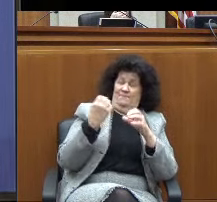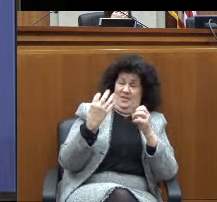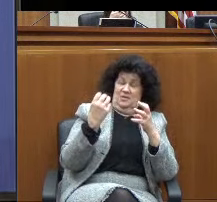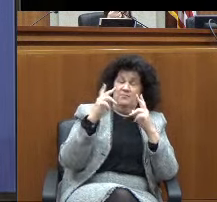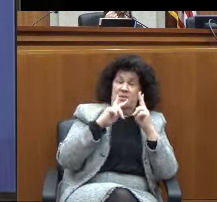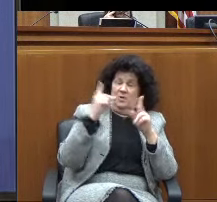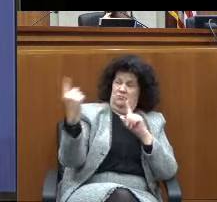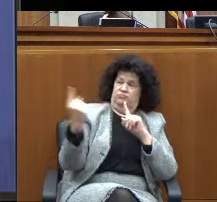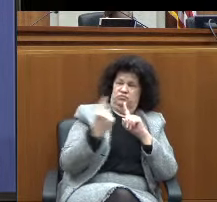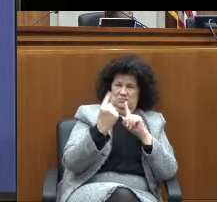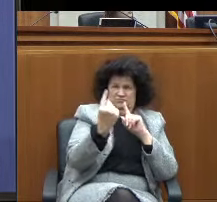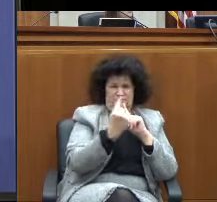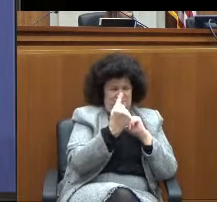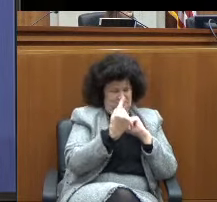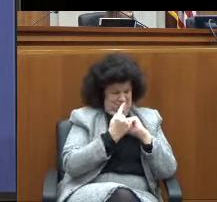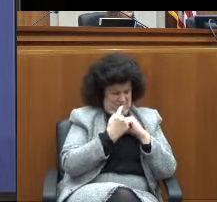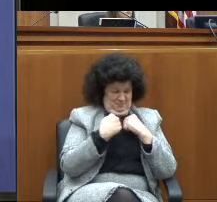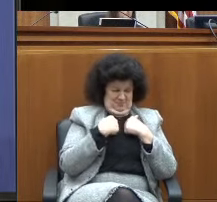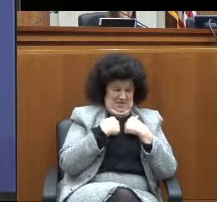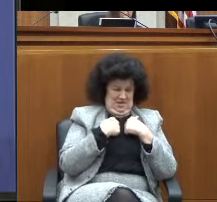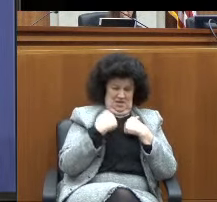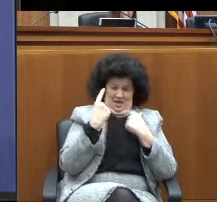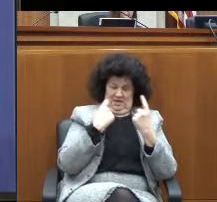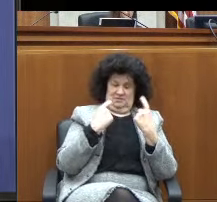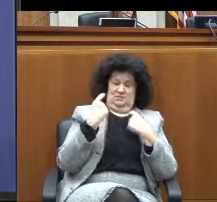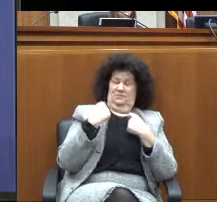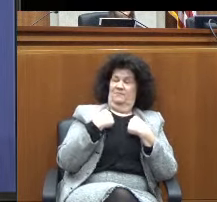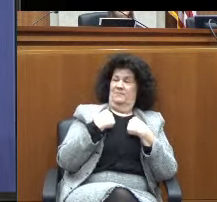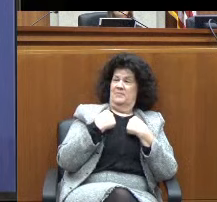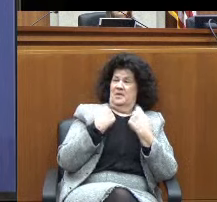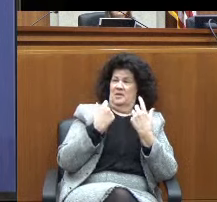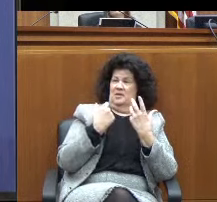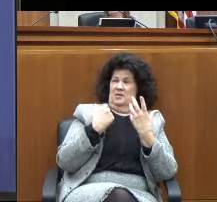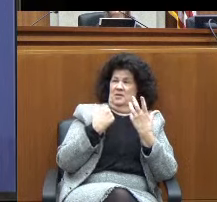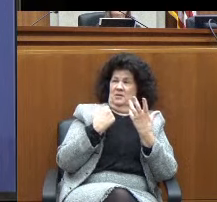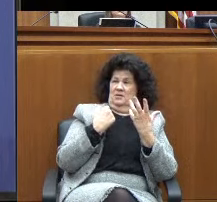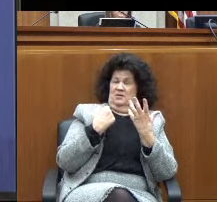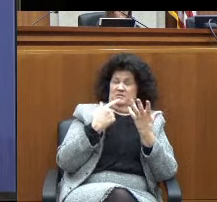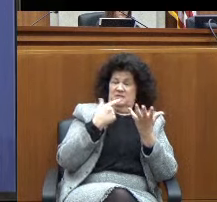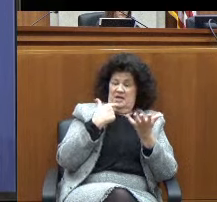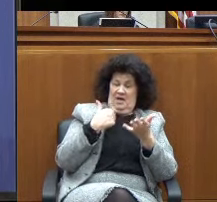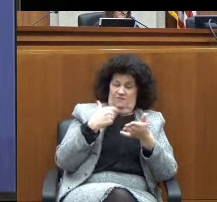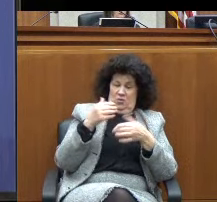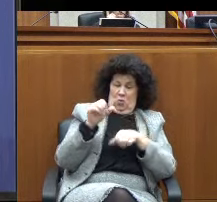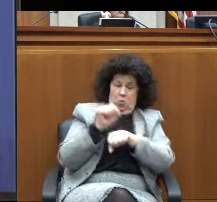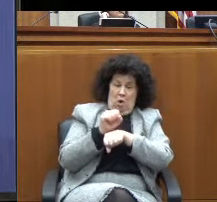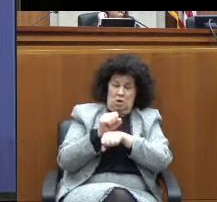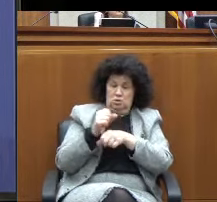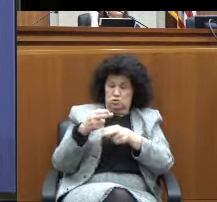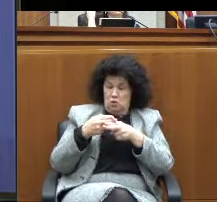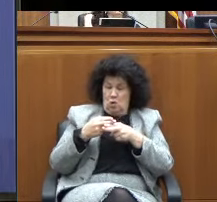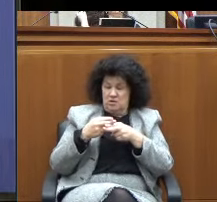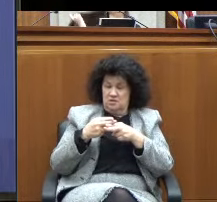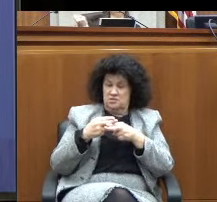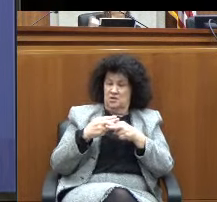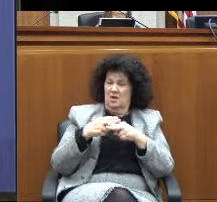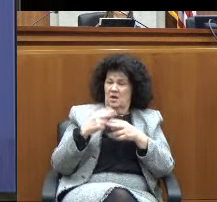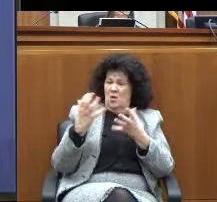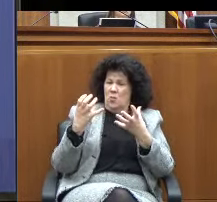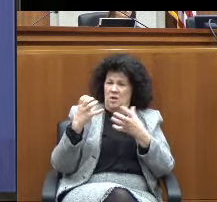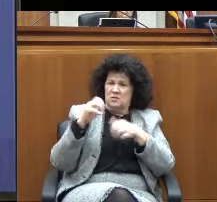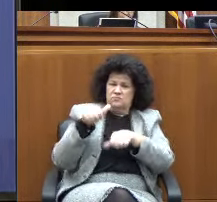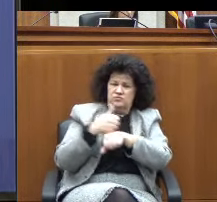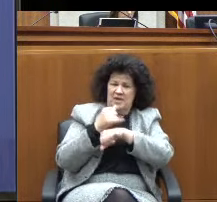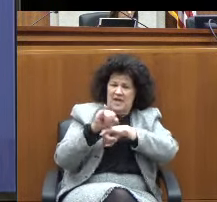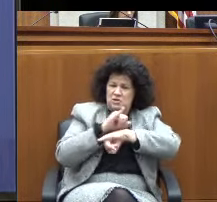by multiple people during that time asking, we have a shortage of workers, how do we start an internship program? And I thought it was very interesting